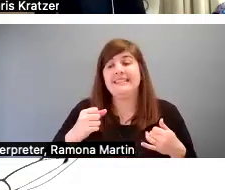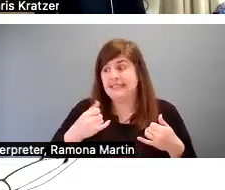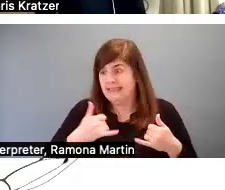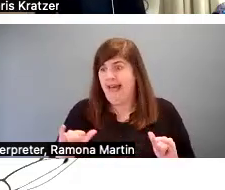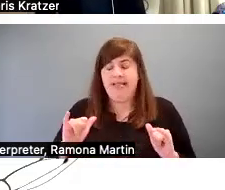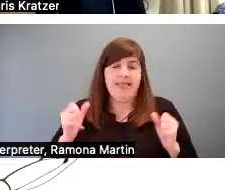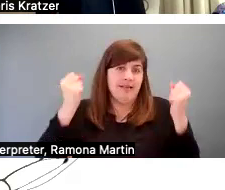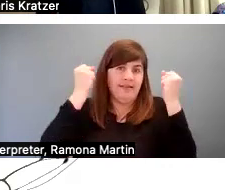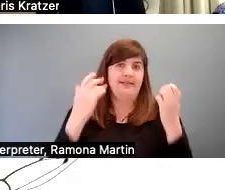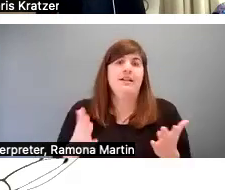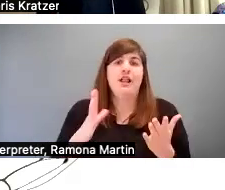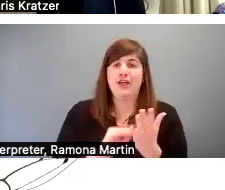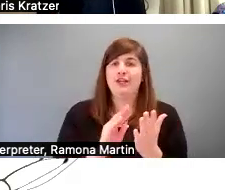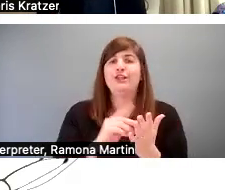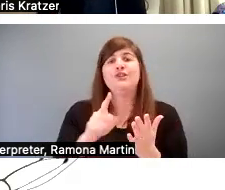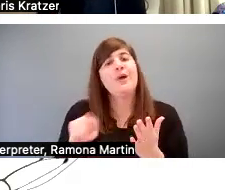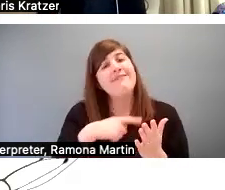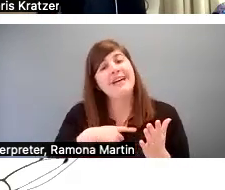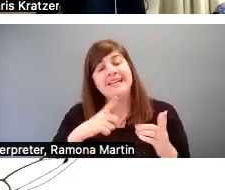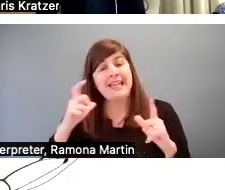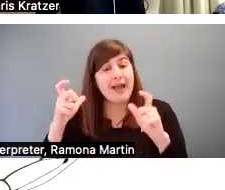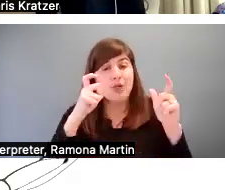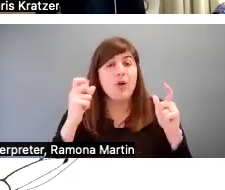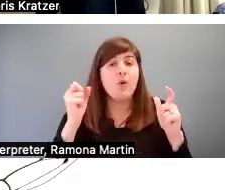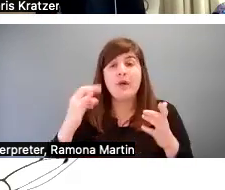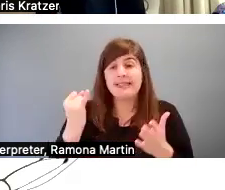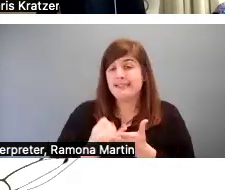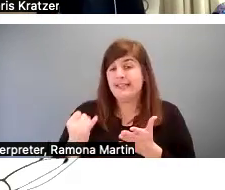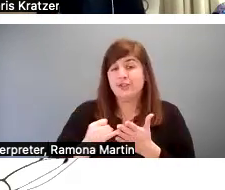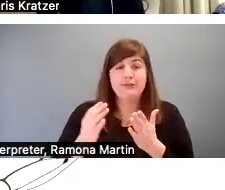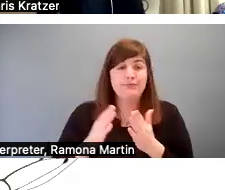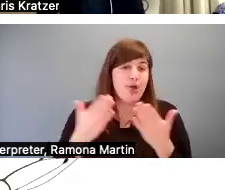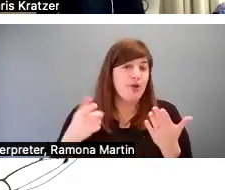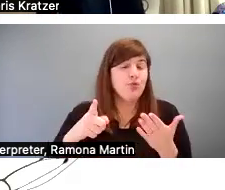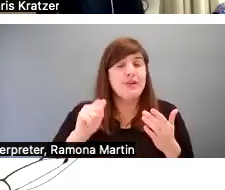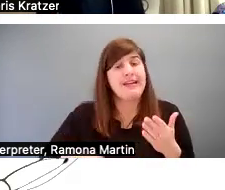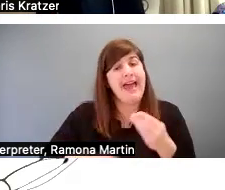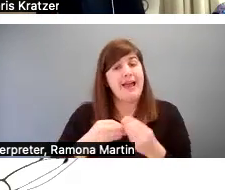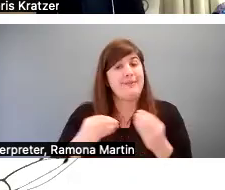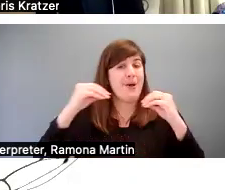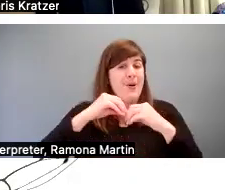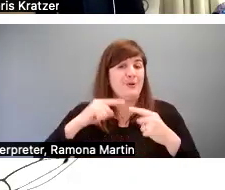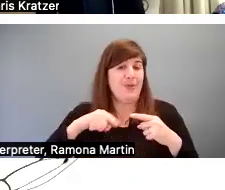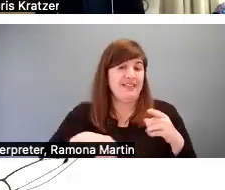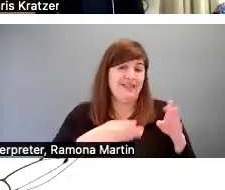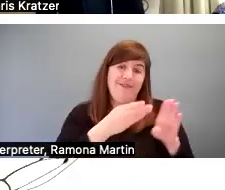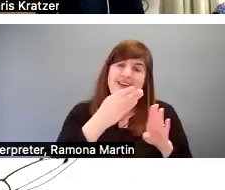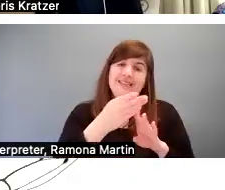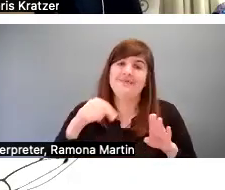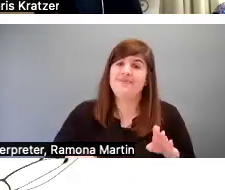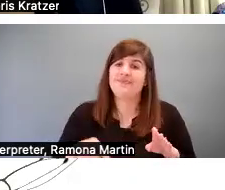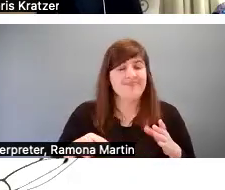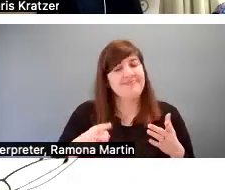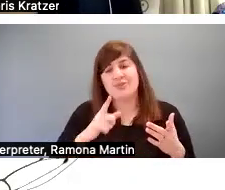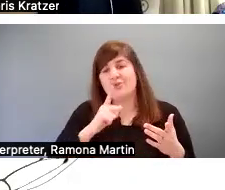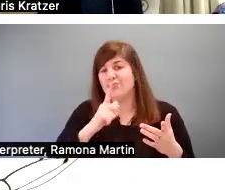learn, and anyone with a camera or a sketchbook can easily make new contributions to the field. We live in a golden age of bug